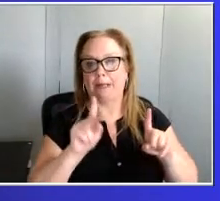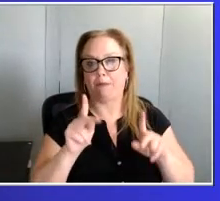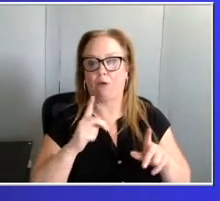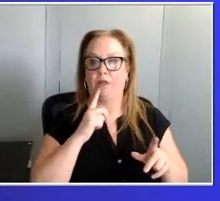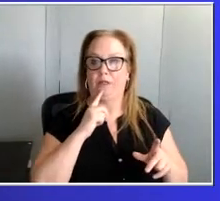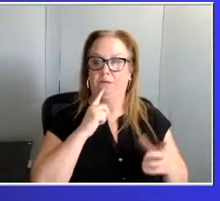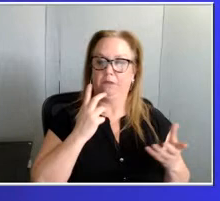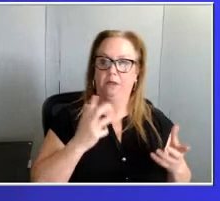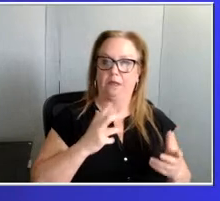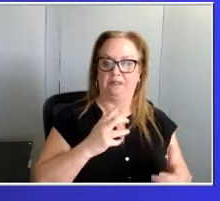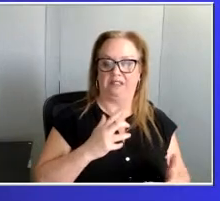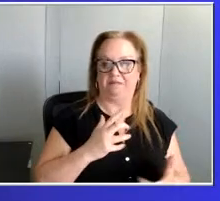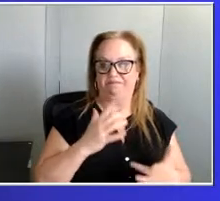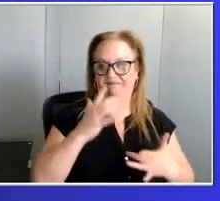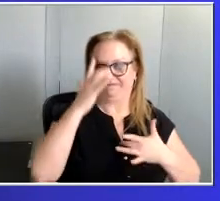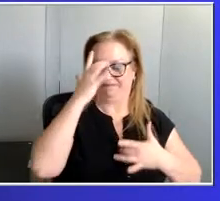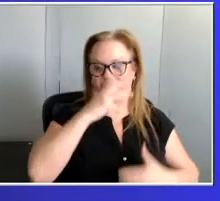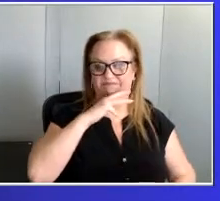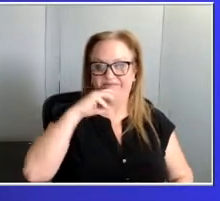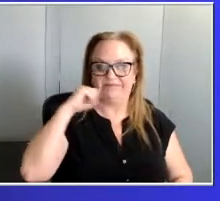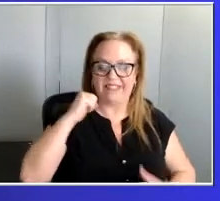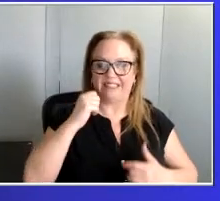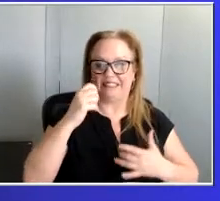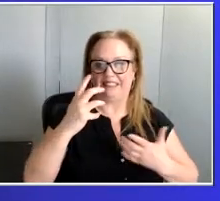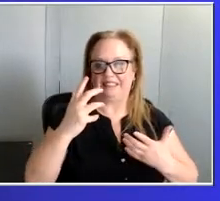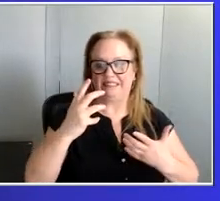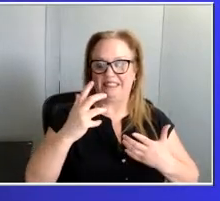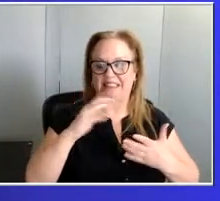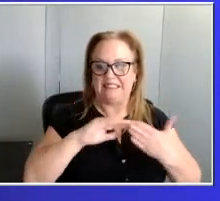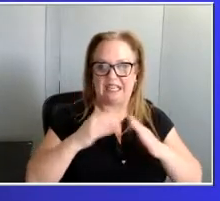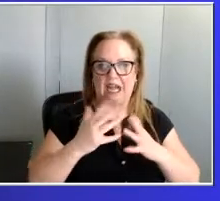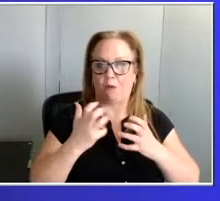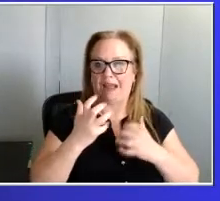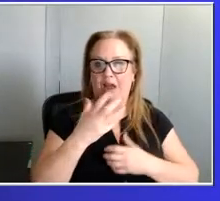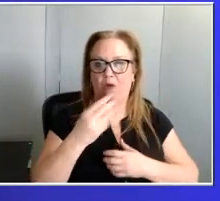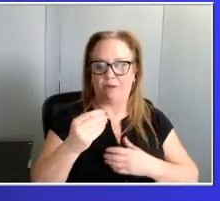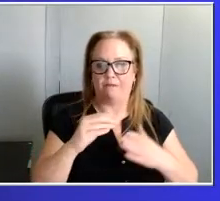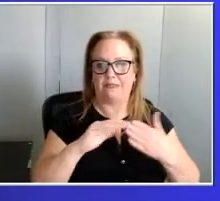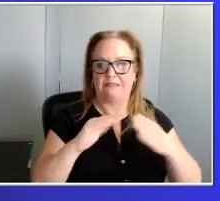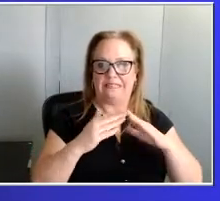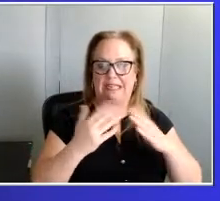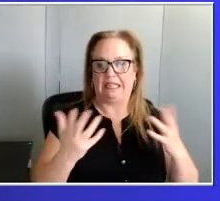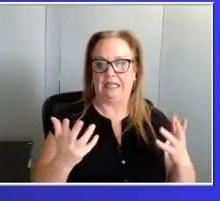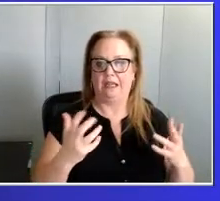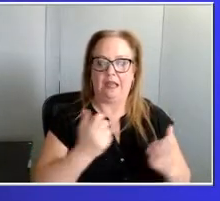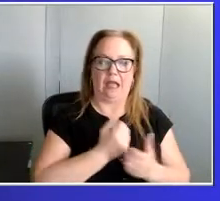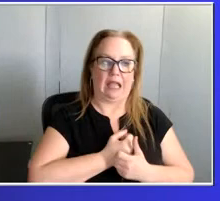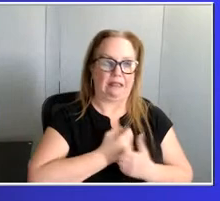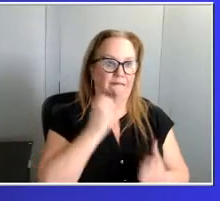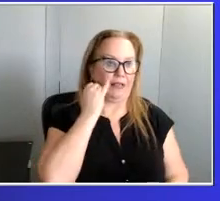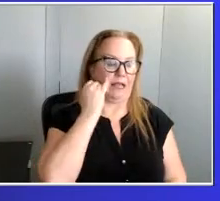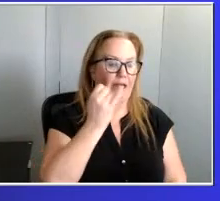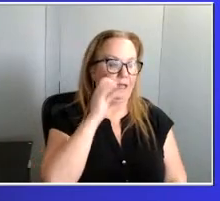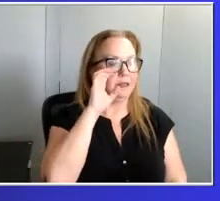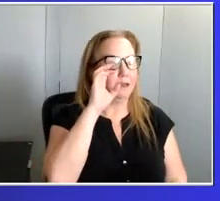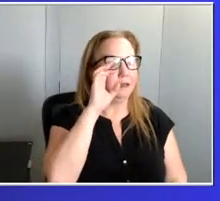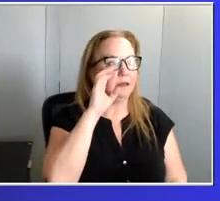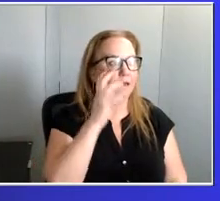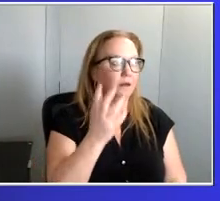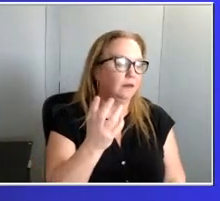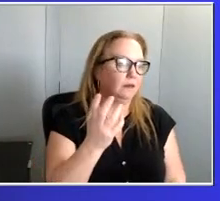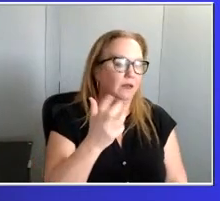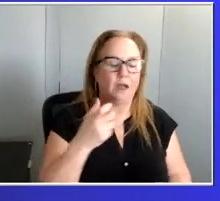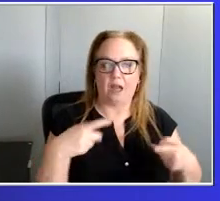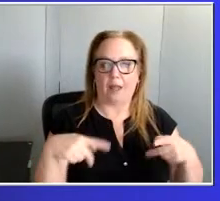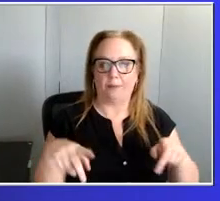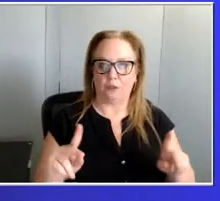I'm sick of the city. How can I get out of the rat race? I love this idea of an